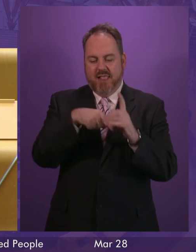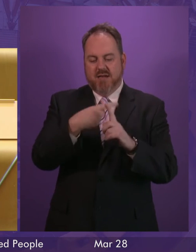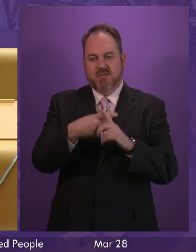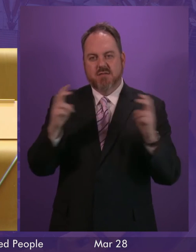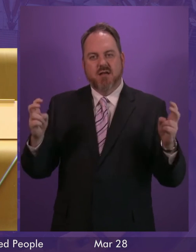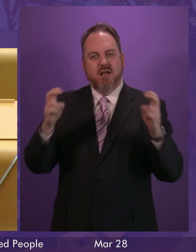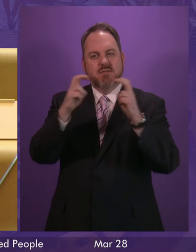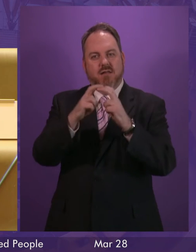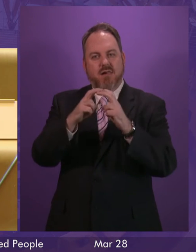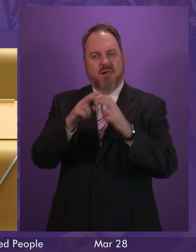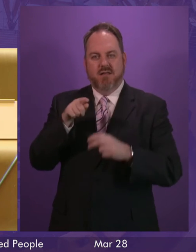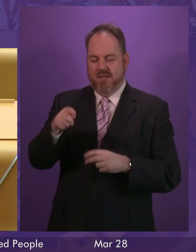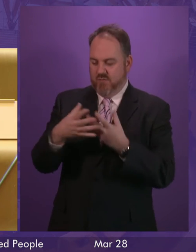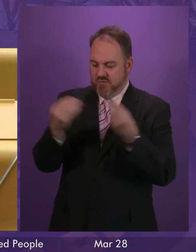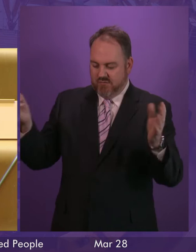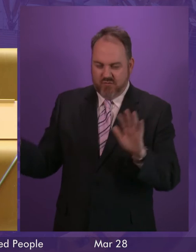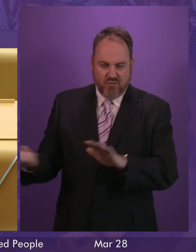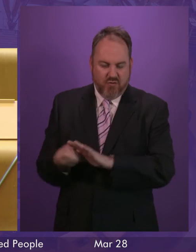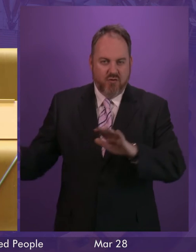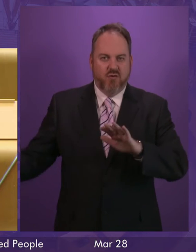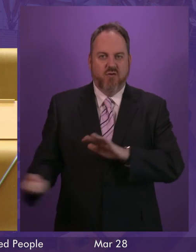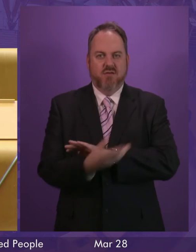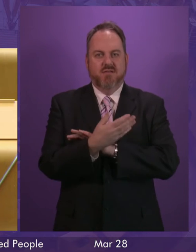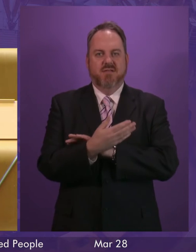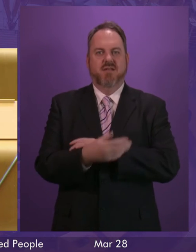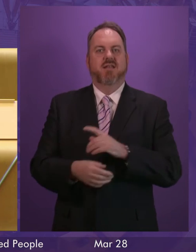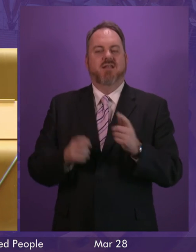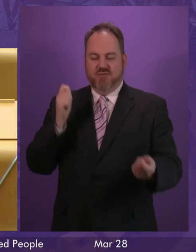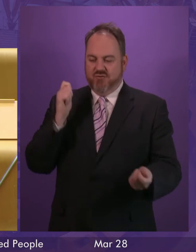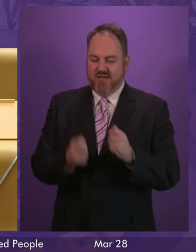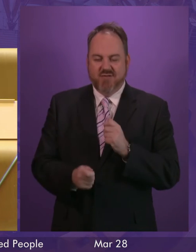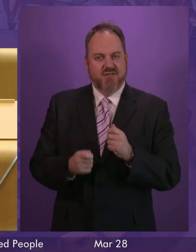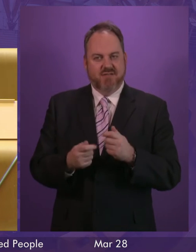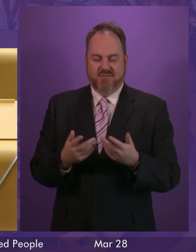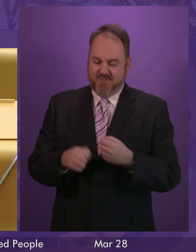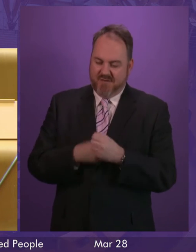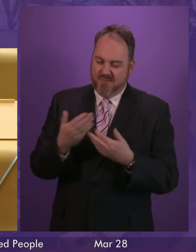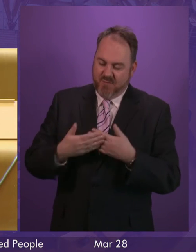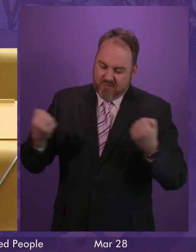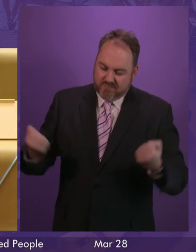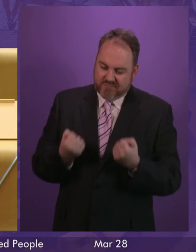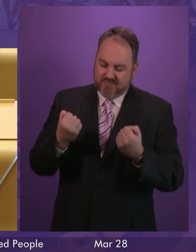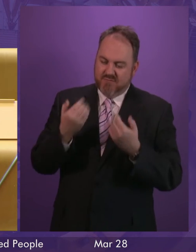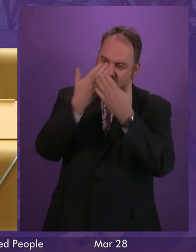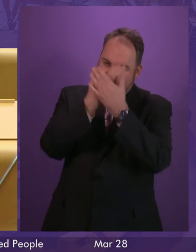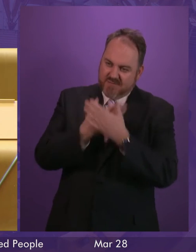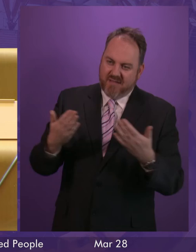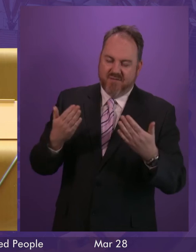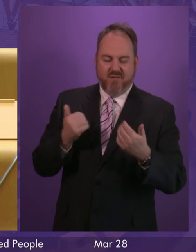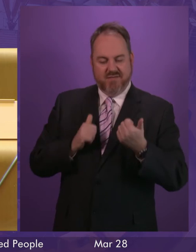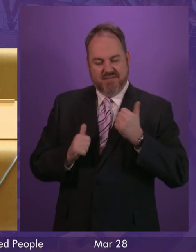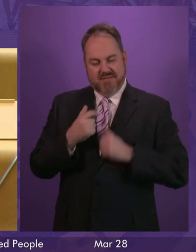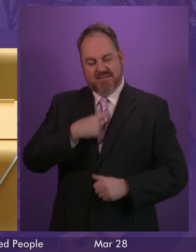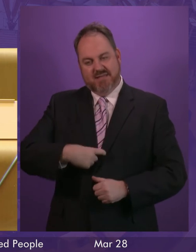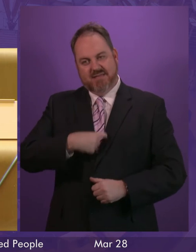the lack of dignity and respect afforded to people with learning disabilities. Care and support was to be provided at home